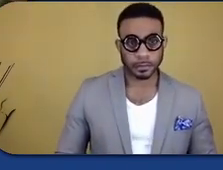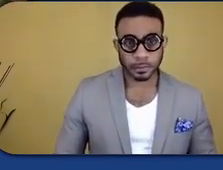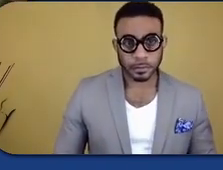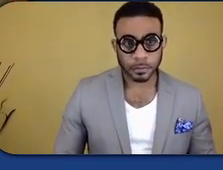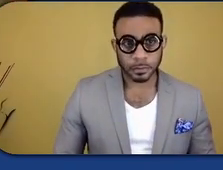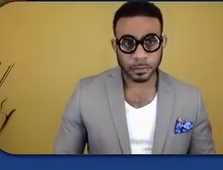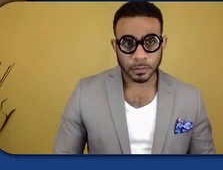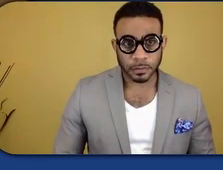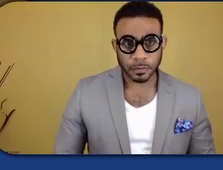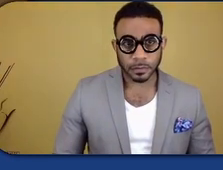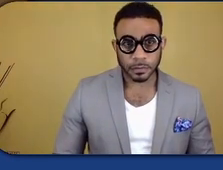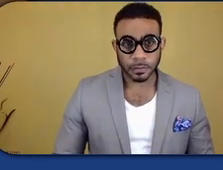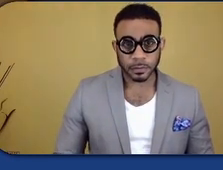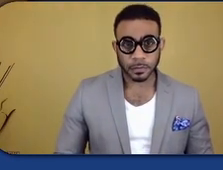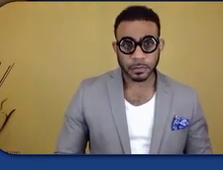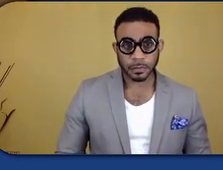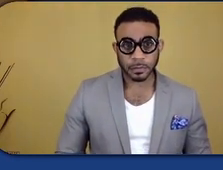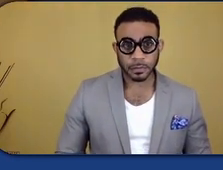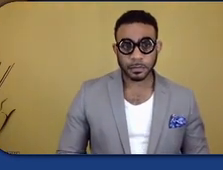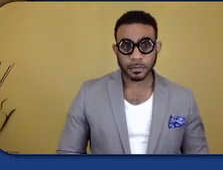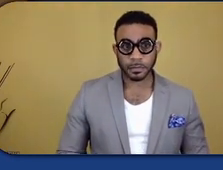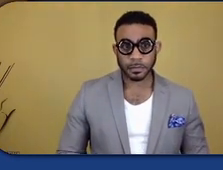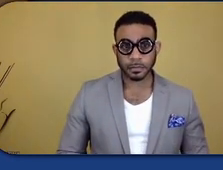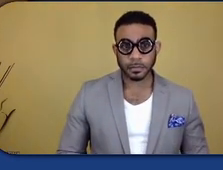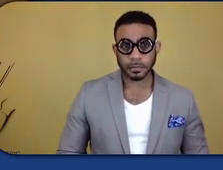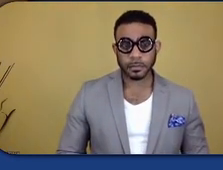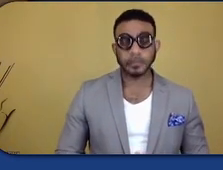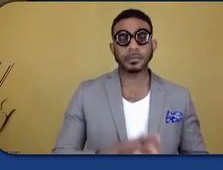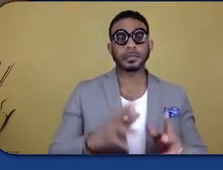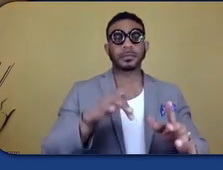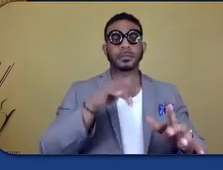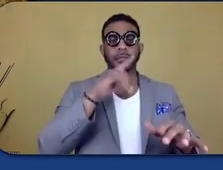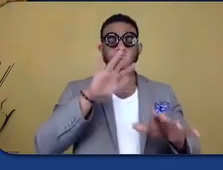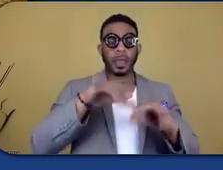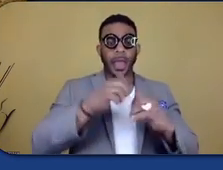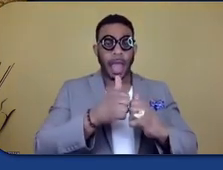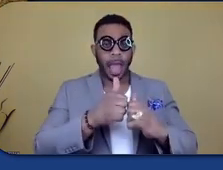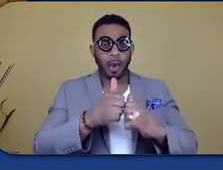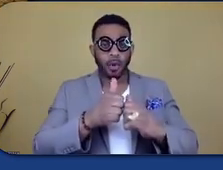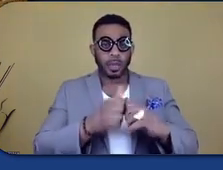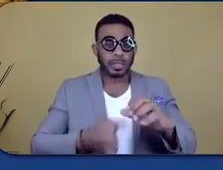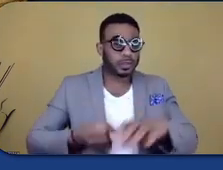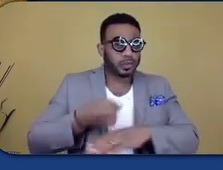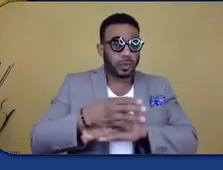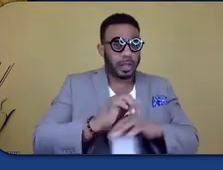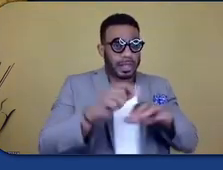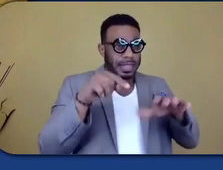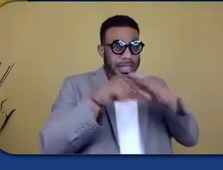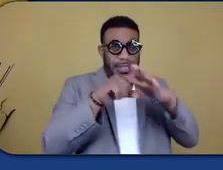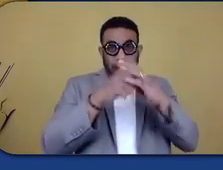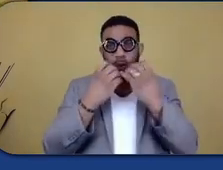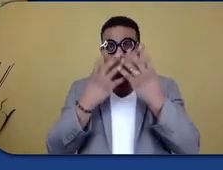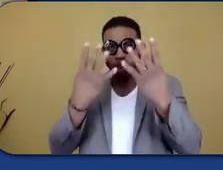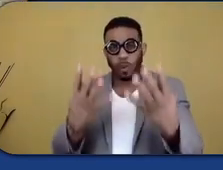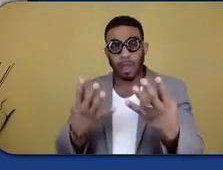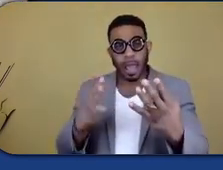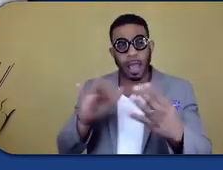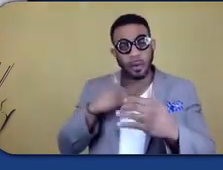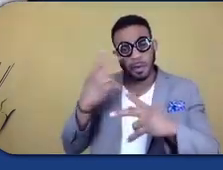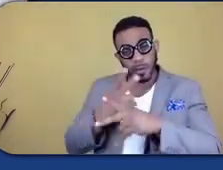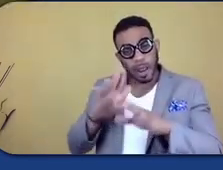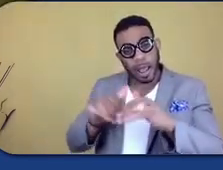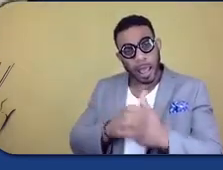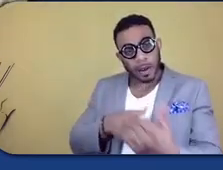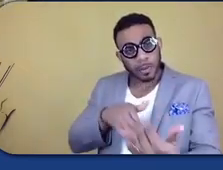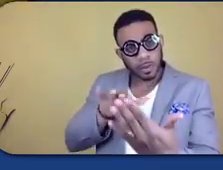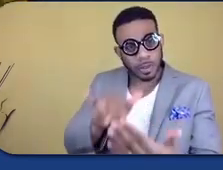Of cattle raiding, revenge killings, a lot of those also on tribal lines or community lines. We need